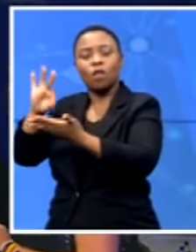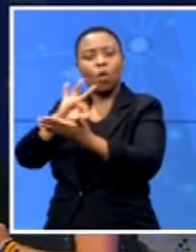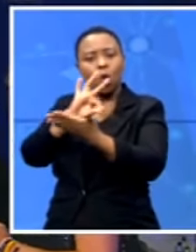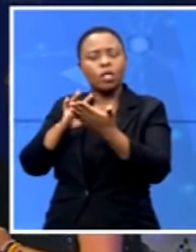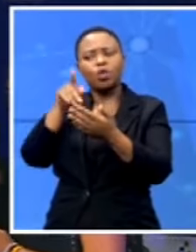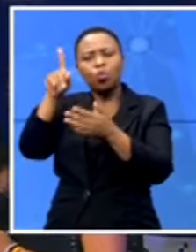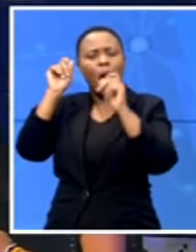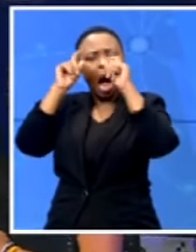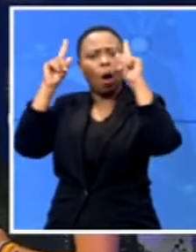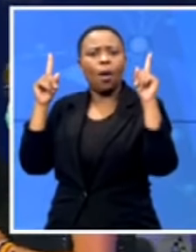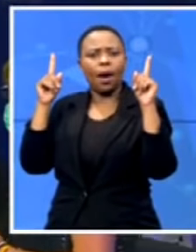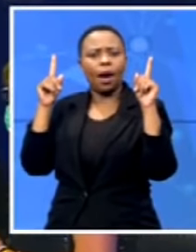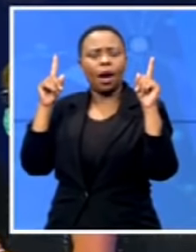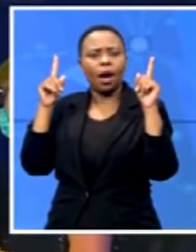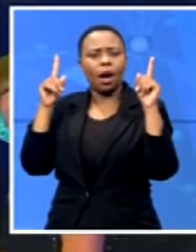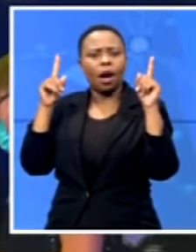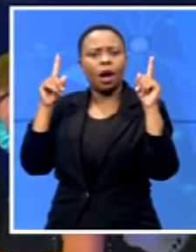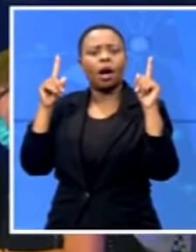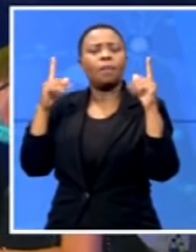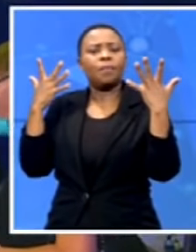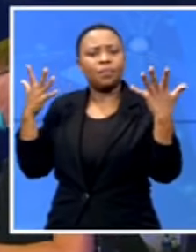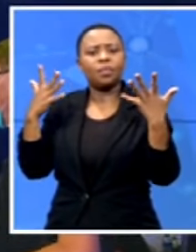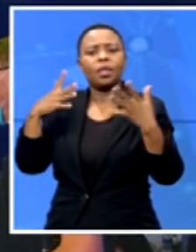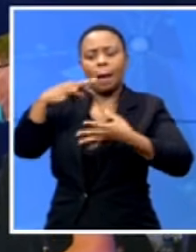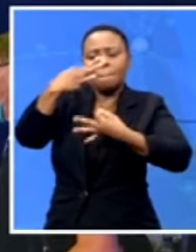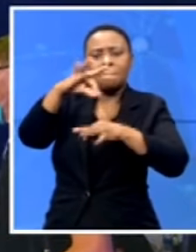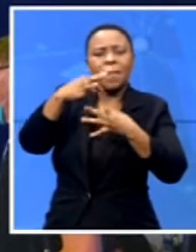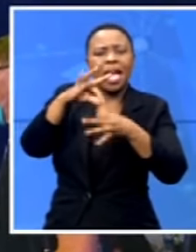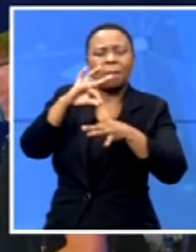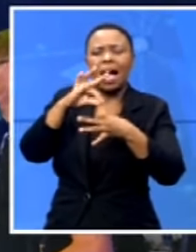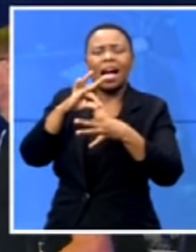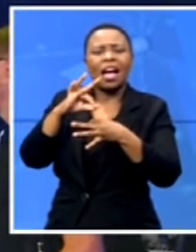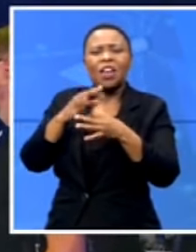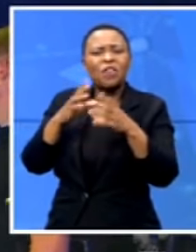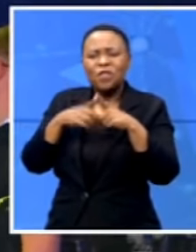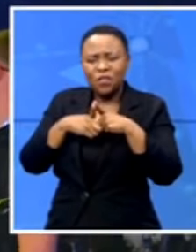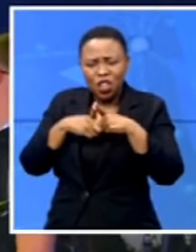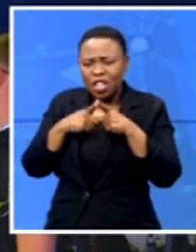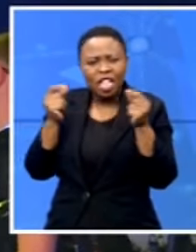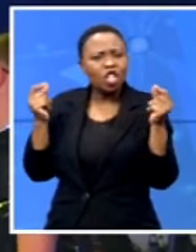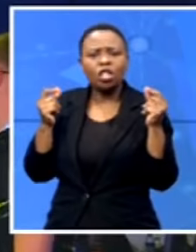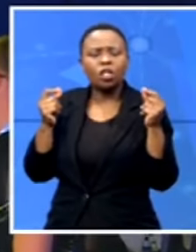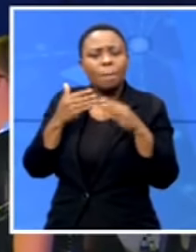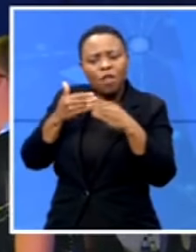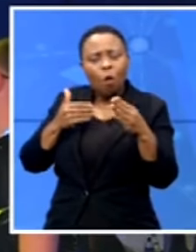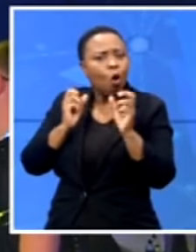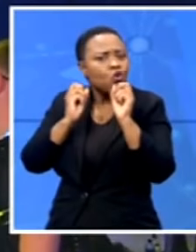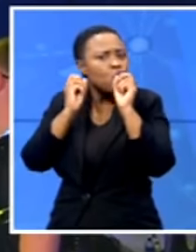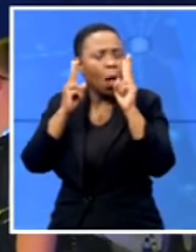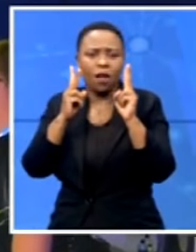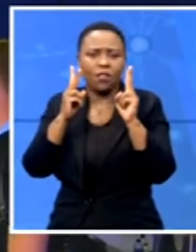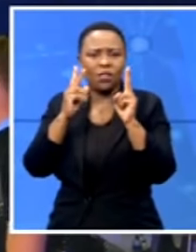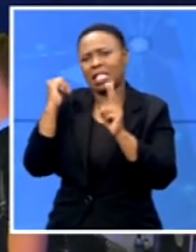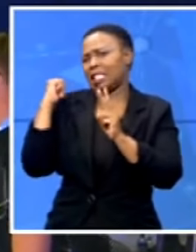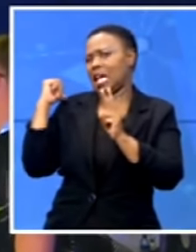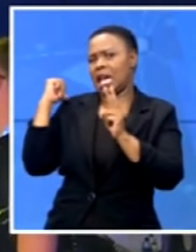of ballot papers very early, just before 12 noon yesterday. So then you ask yourself, how can